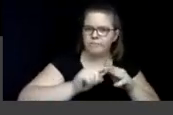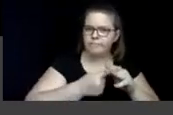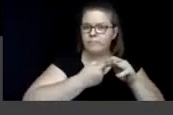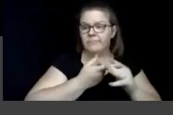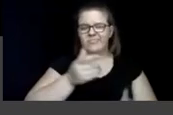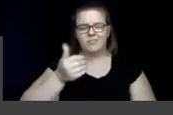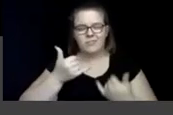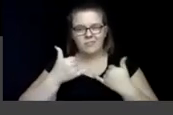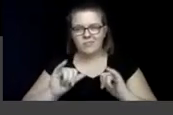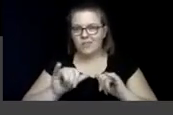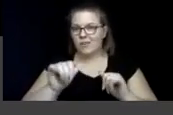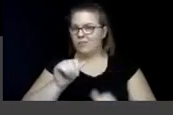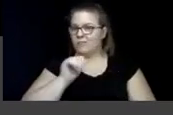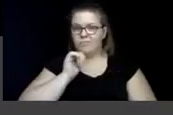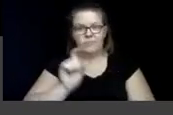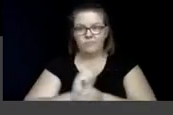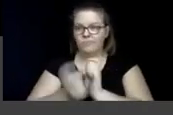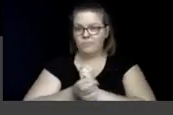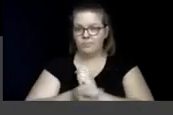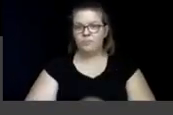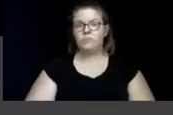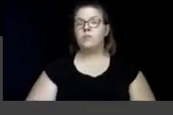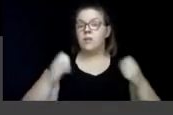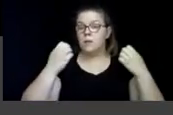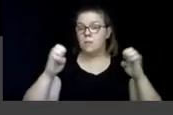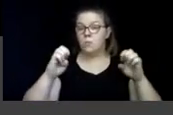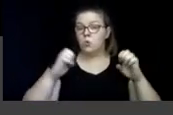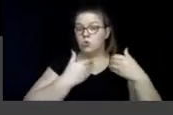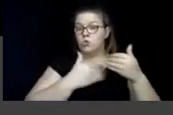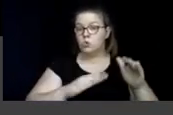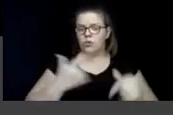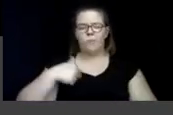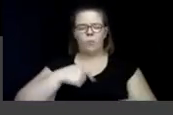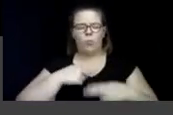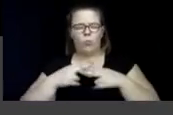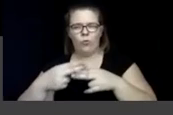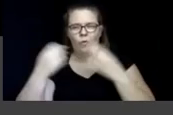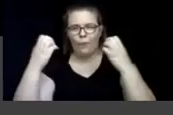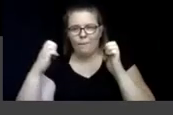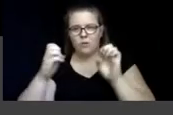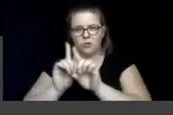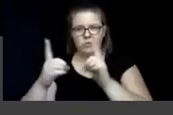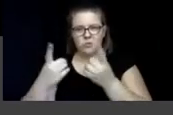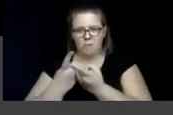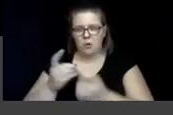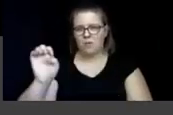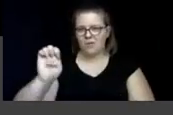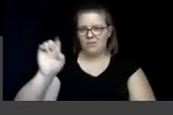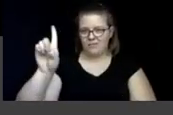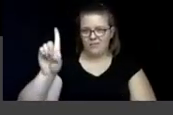today. The emergency room, what we call the emergency department, is remained exactly the